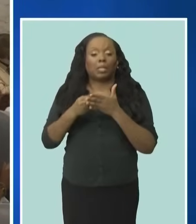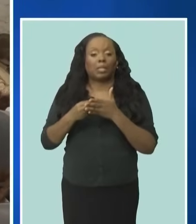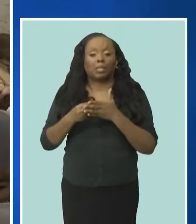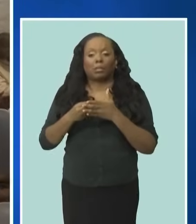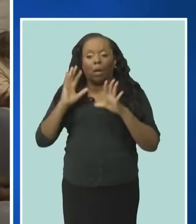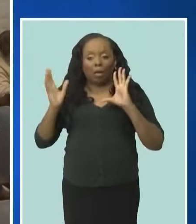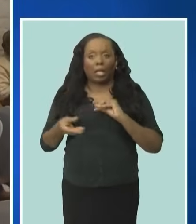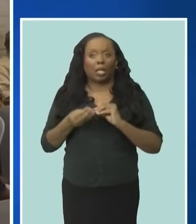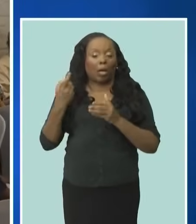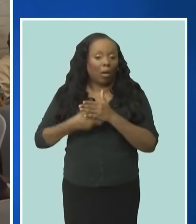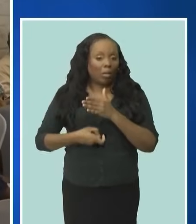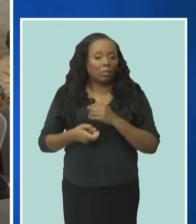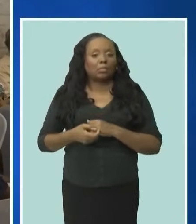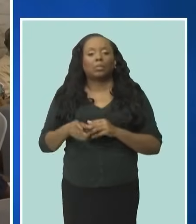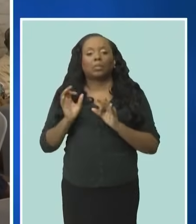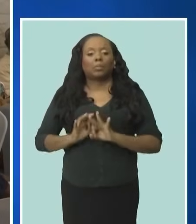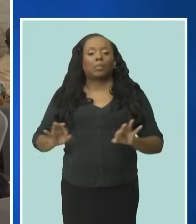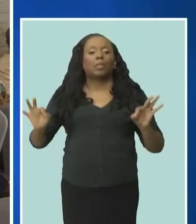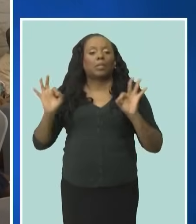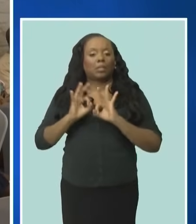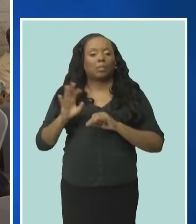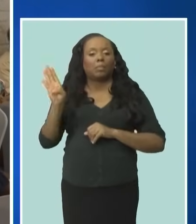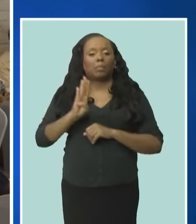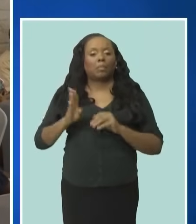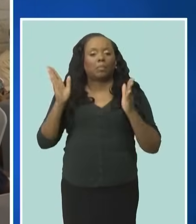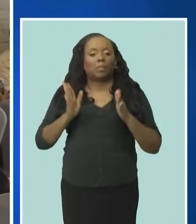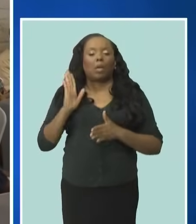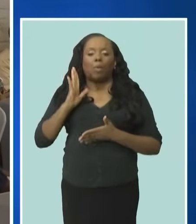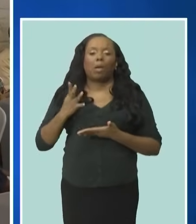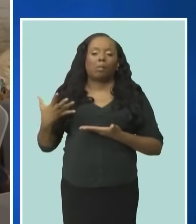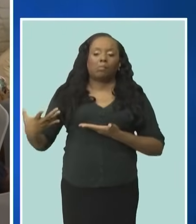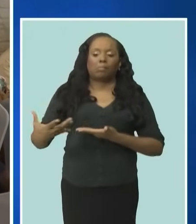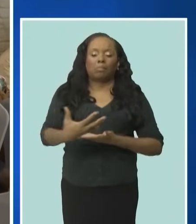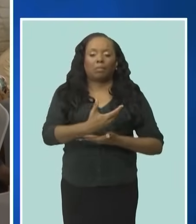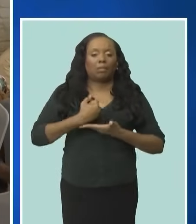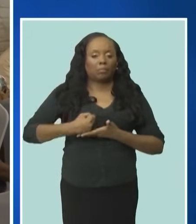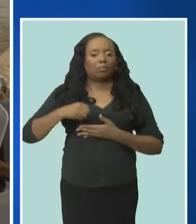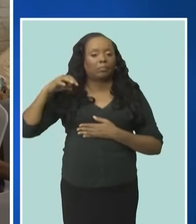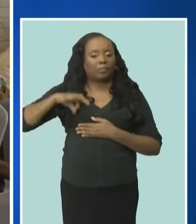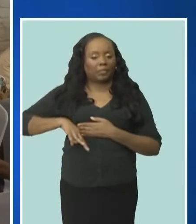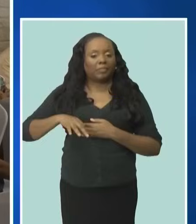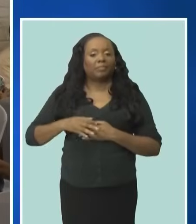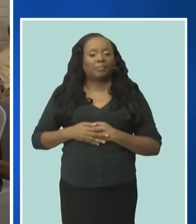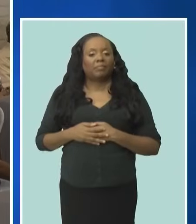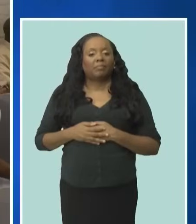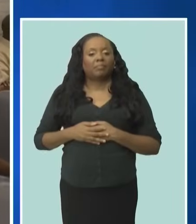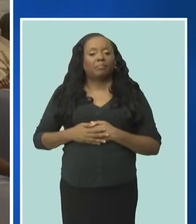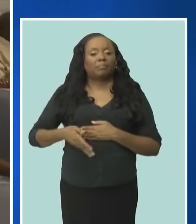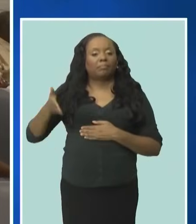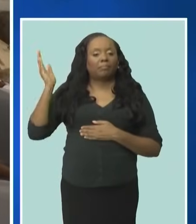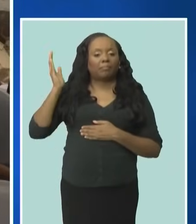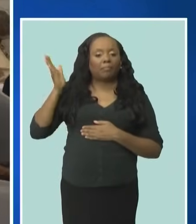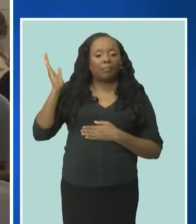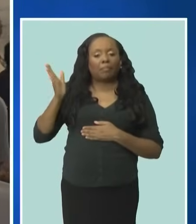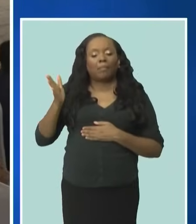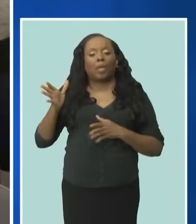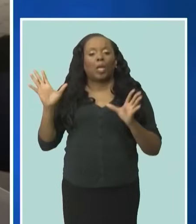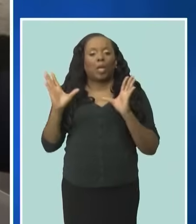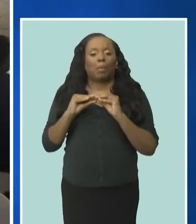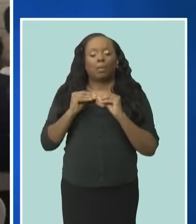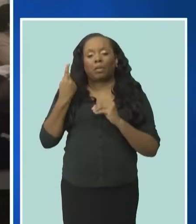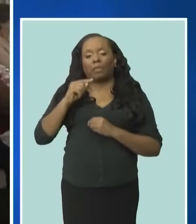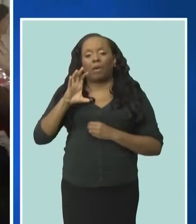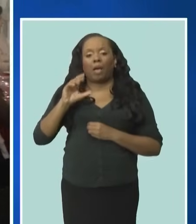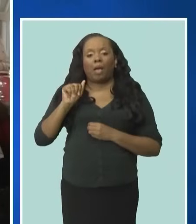says it is important to note that Barbadians stand to reap significant economic benefits. She made this clear at a Carifesta 15